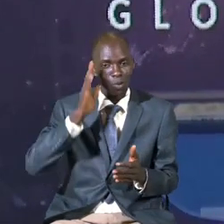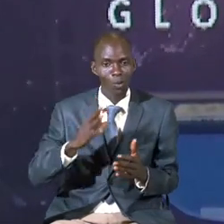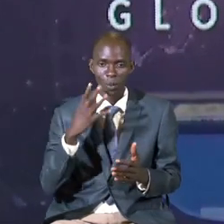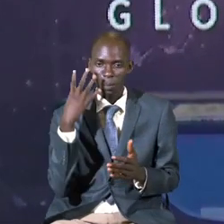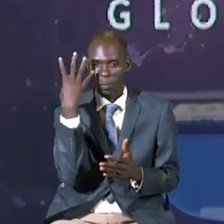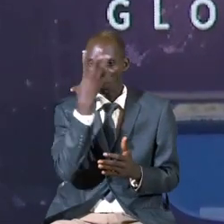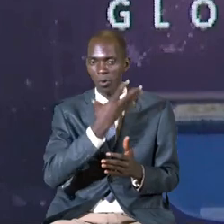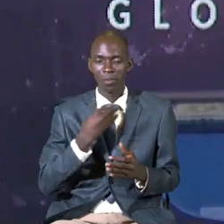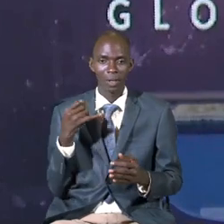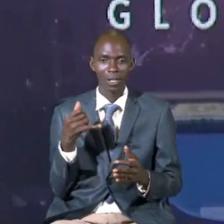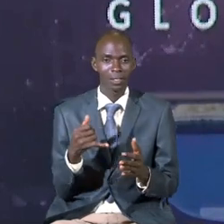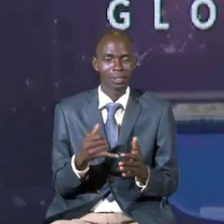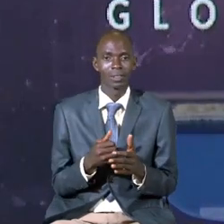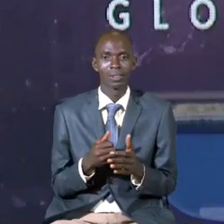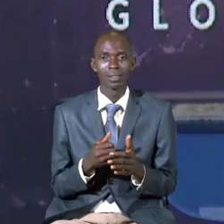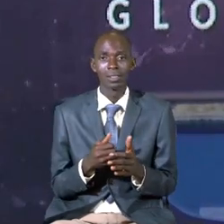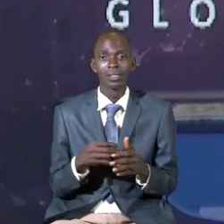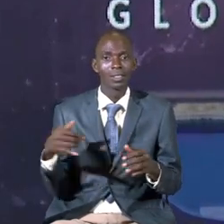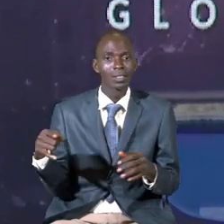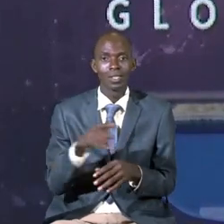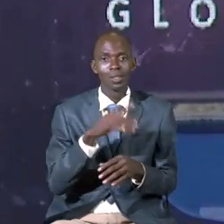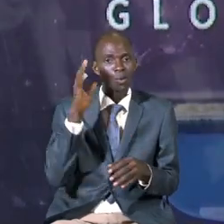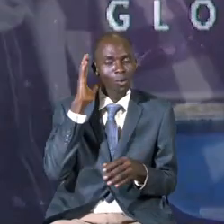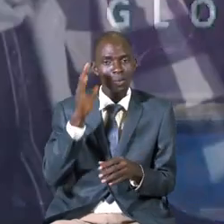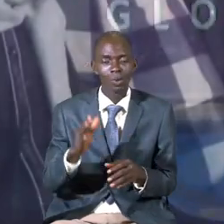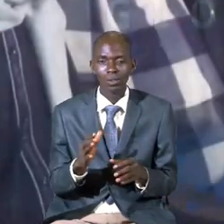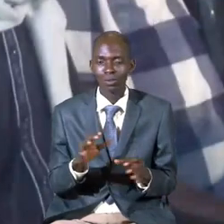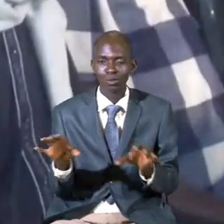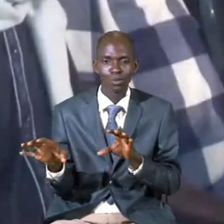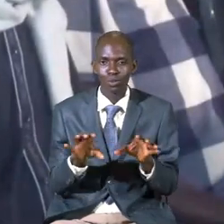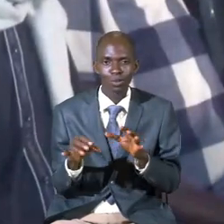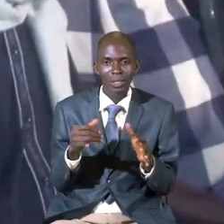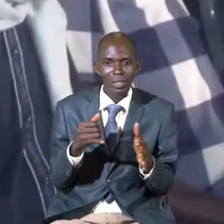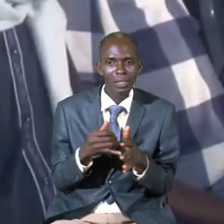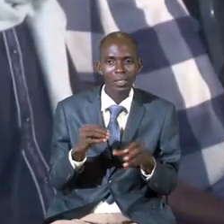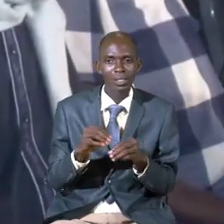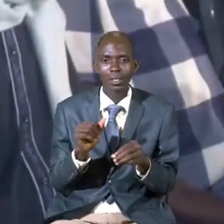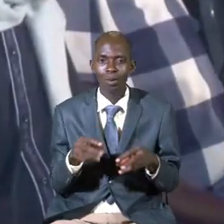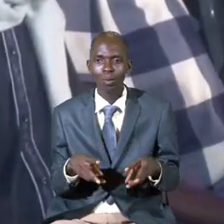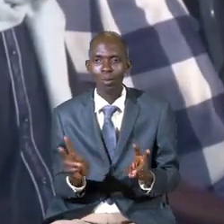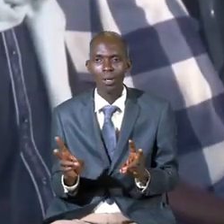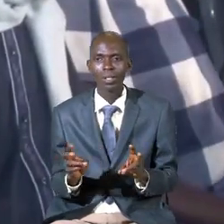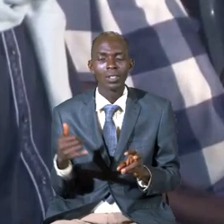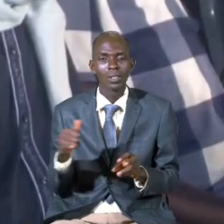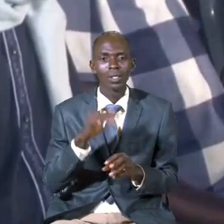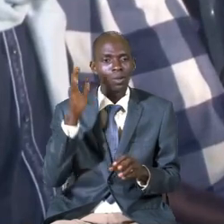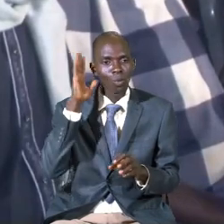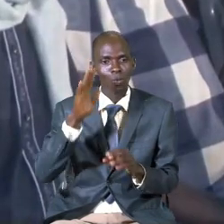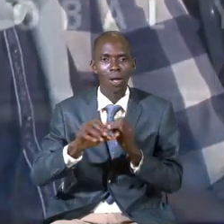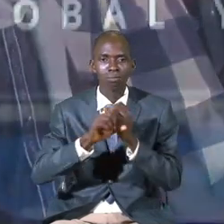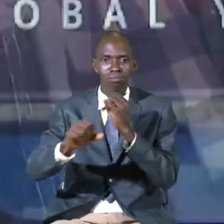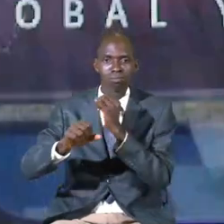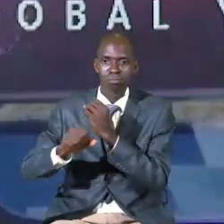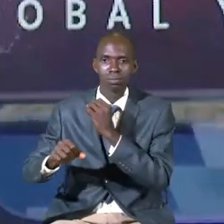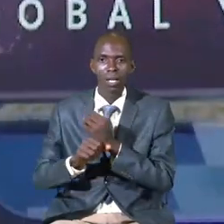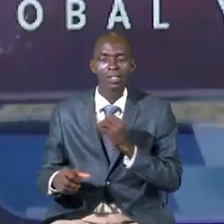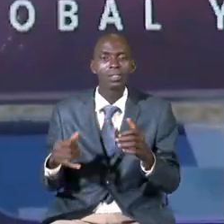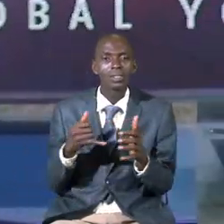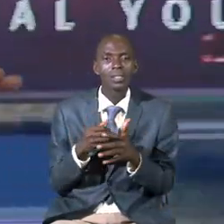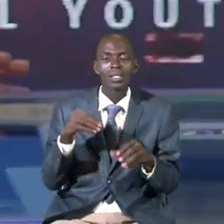qualify it they'll promote each they will advertise it in a way